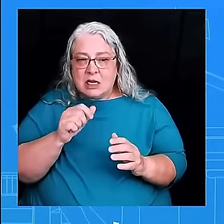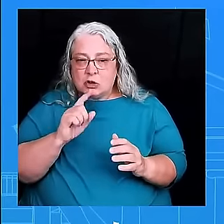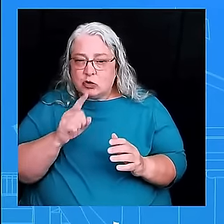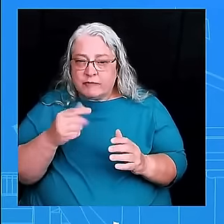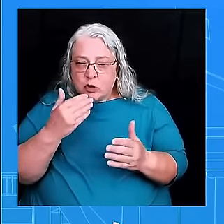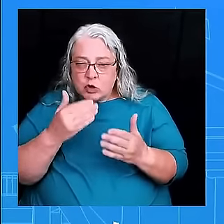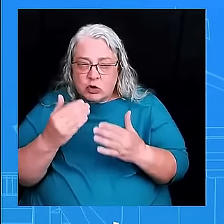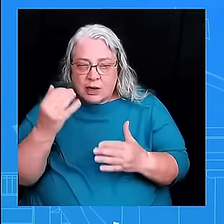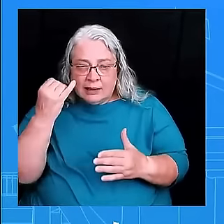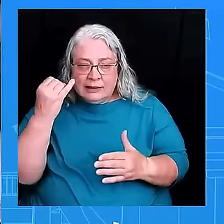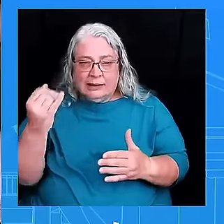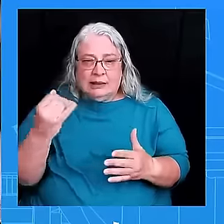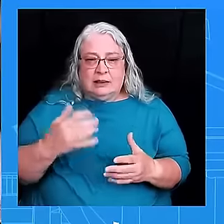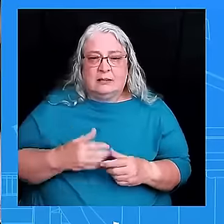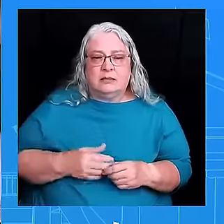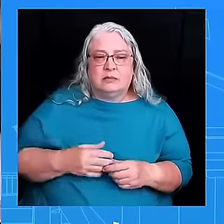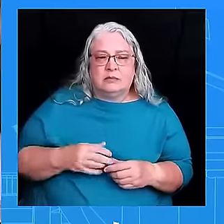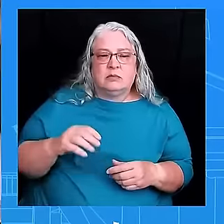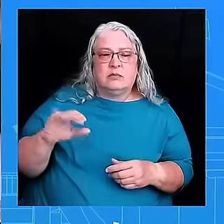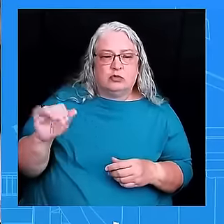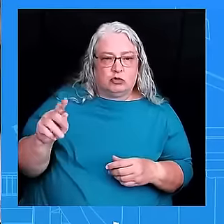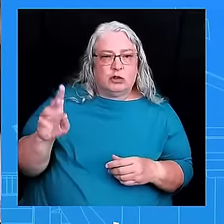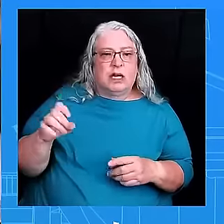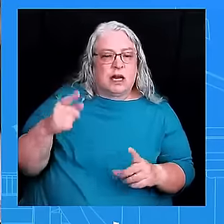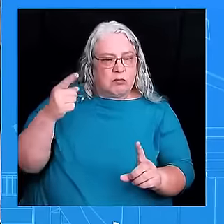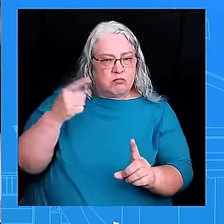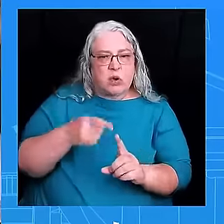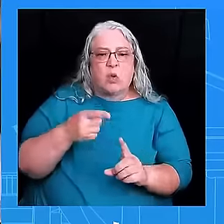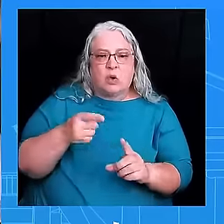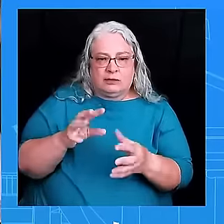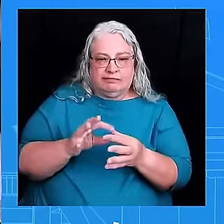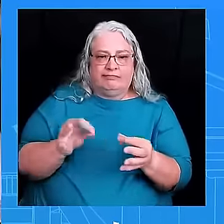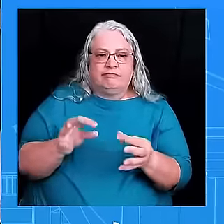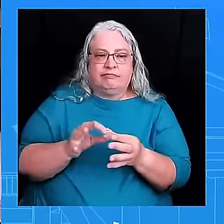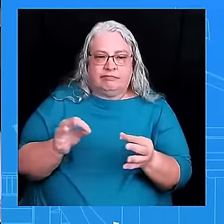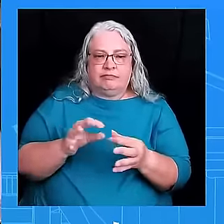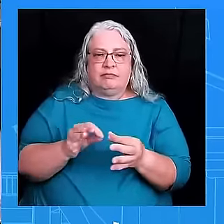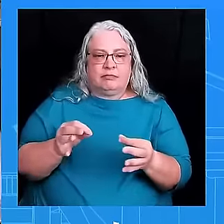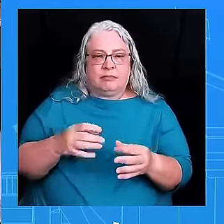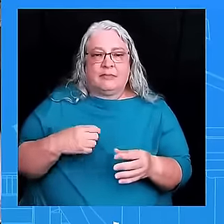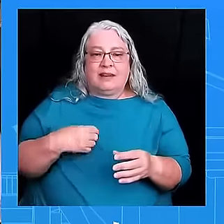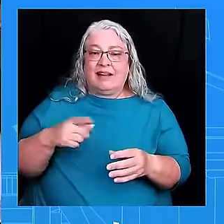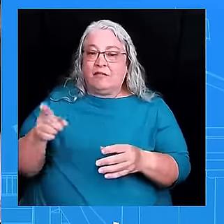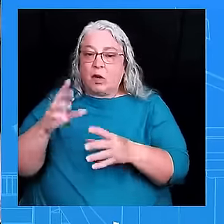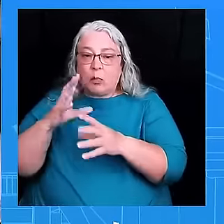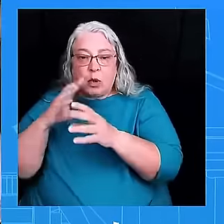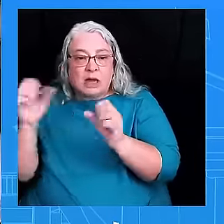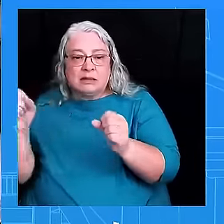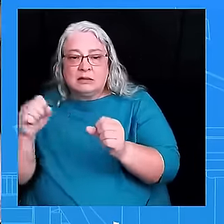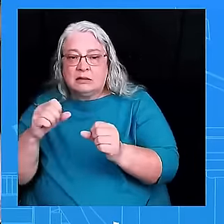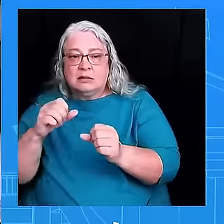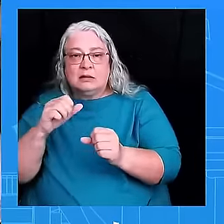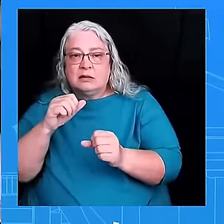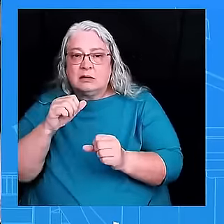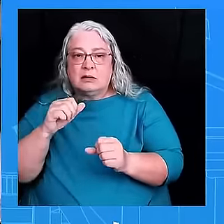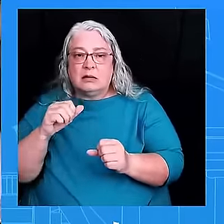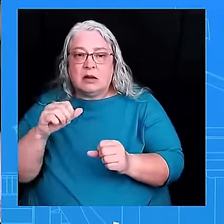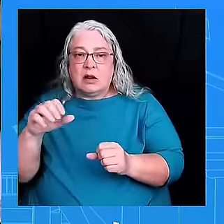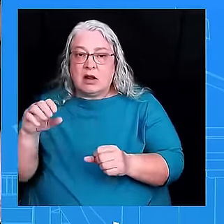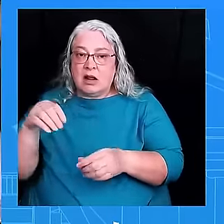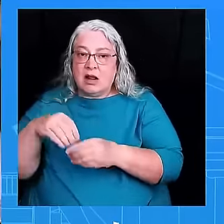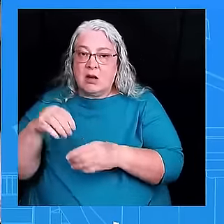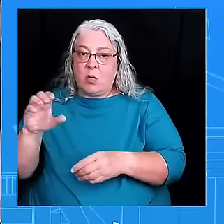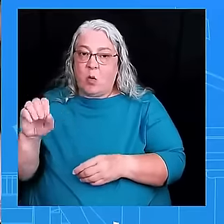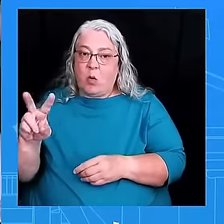that this wouldn't have happened if the president wasn't the one in the Oval negotiating. So can you tell us a little bit more about how